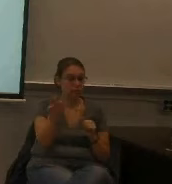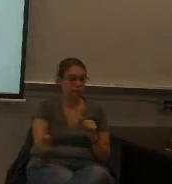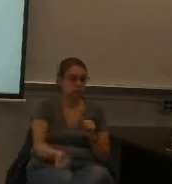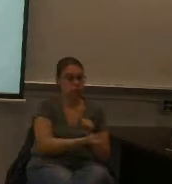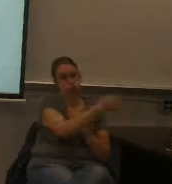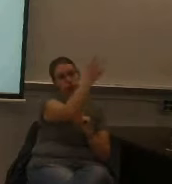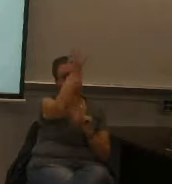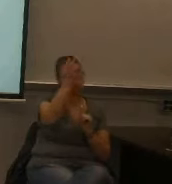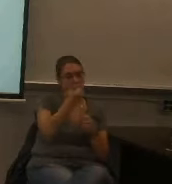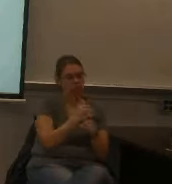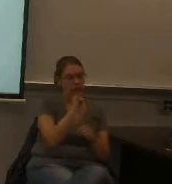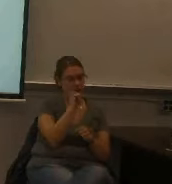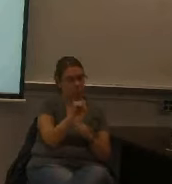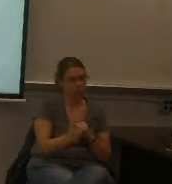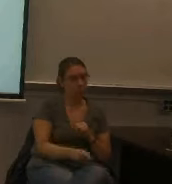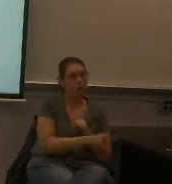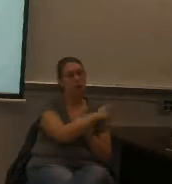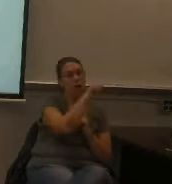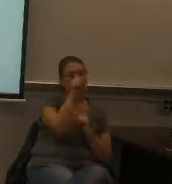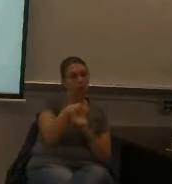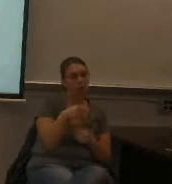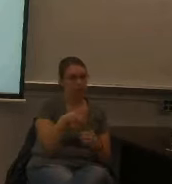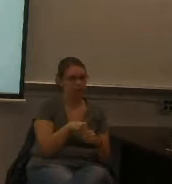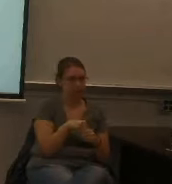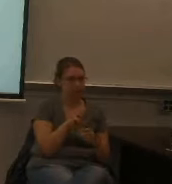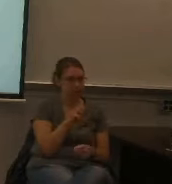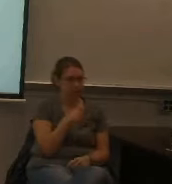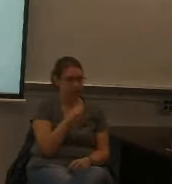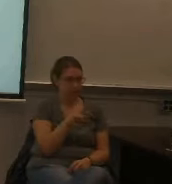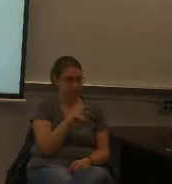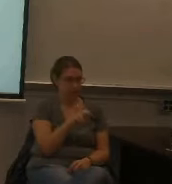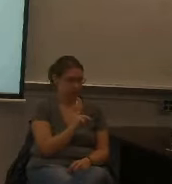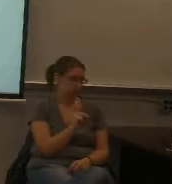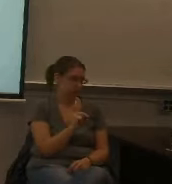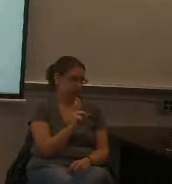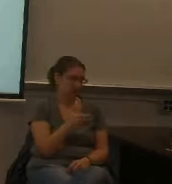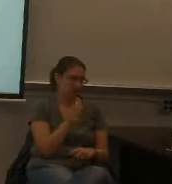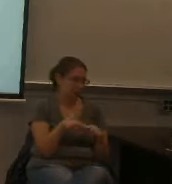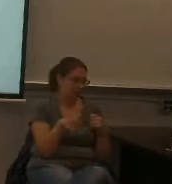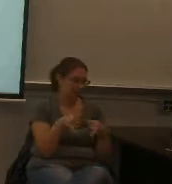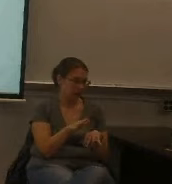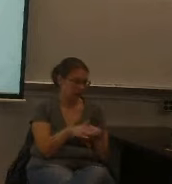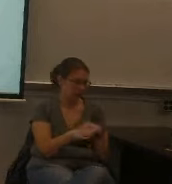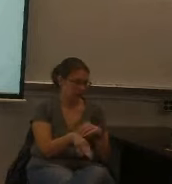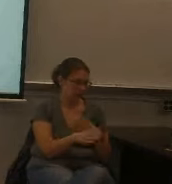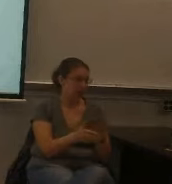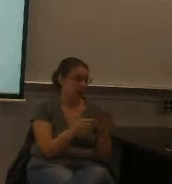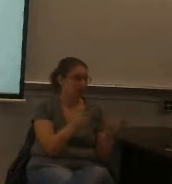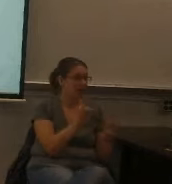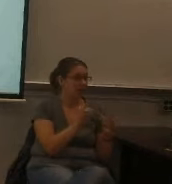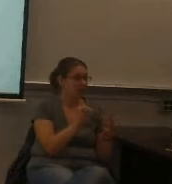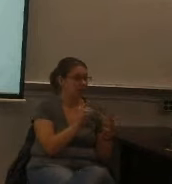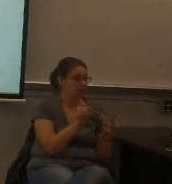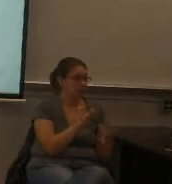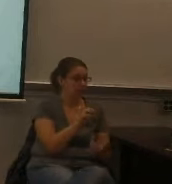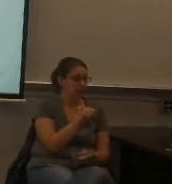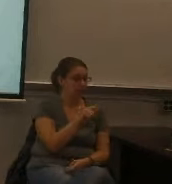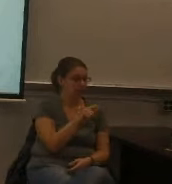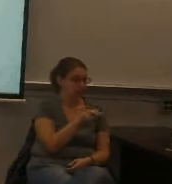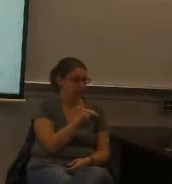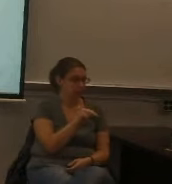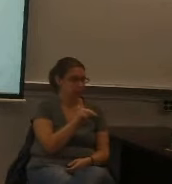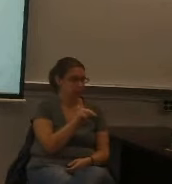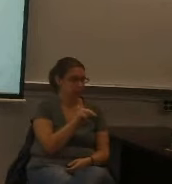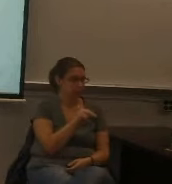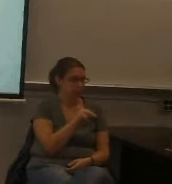pushing the mysids up into the epilimnion, essentially, and giving access of the salmon,